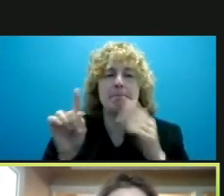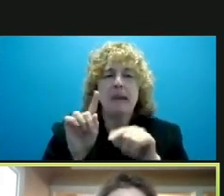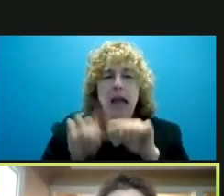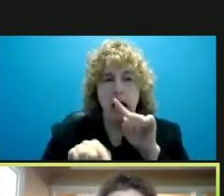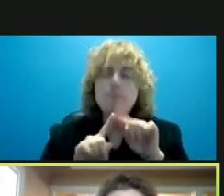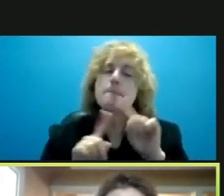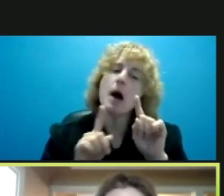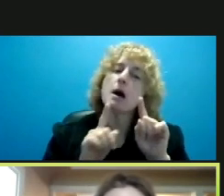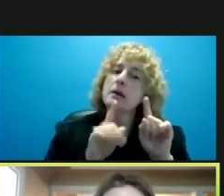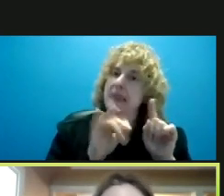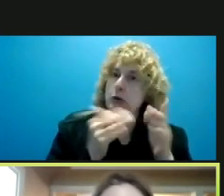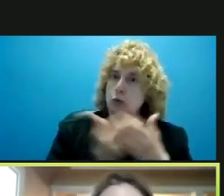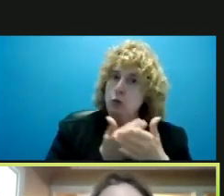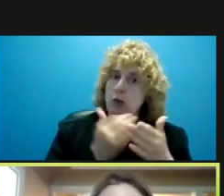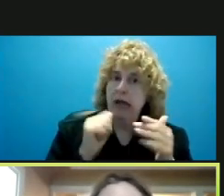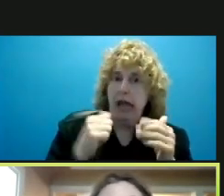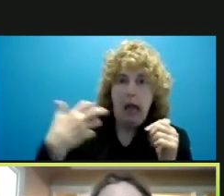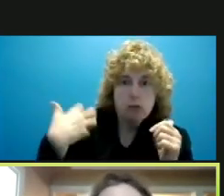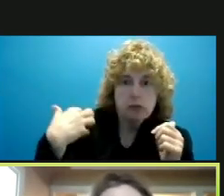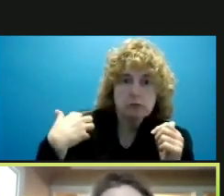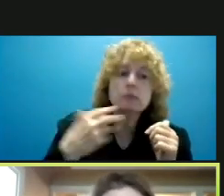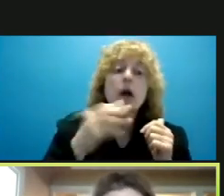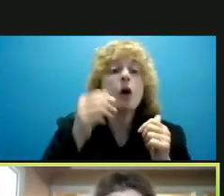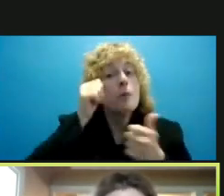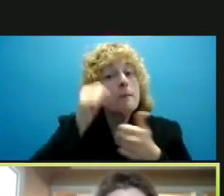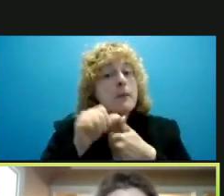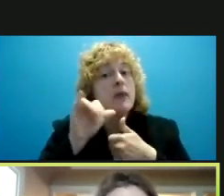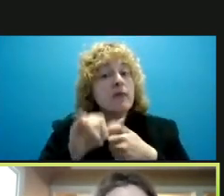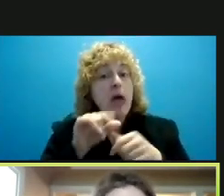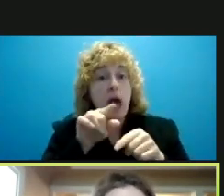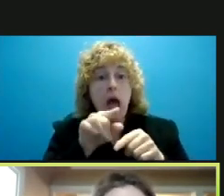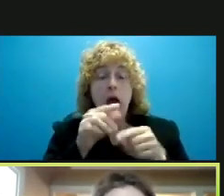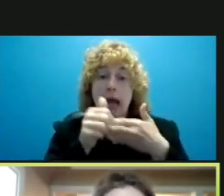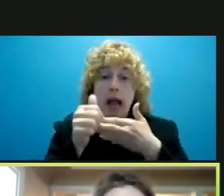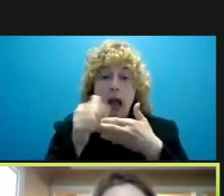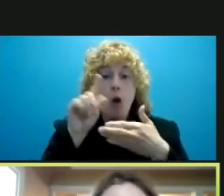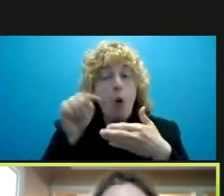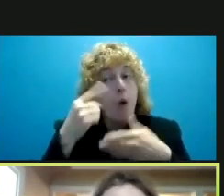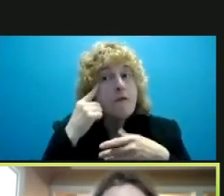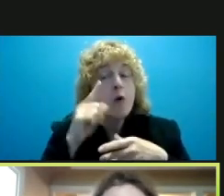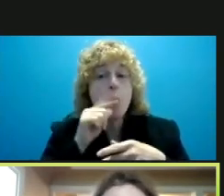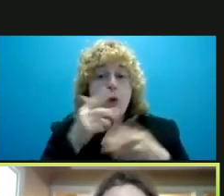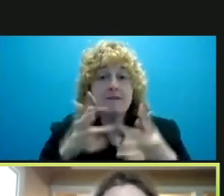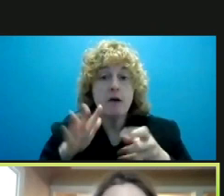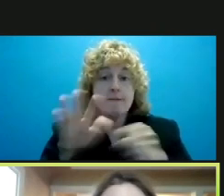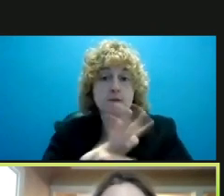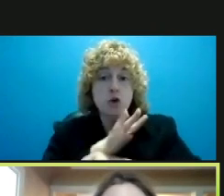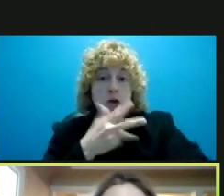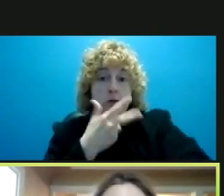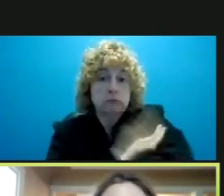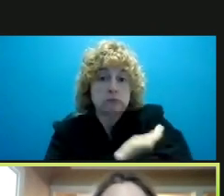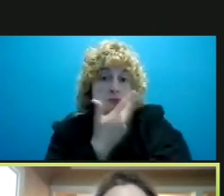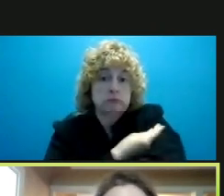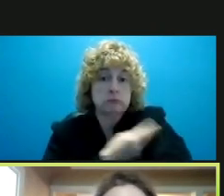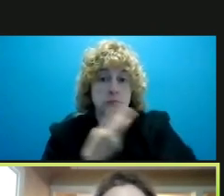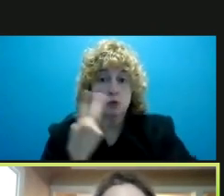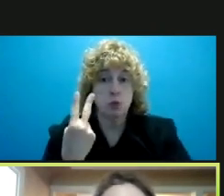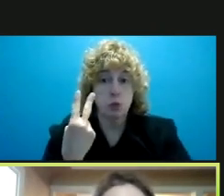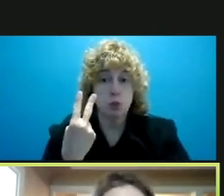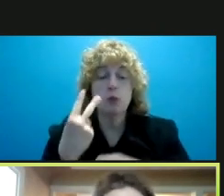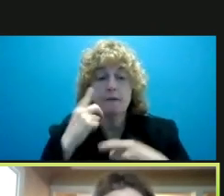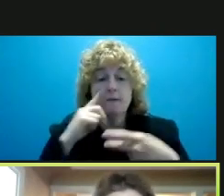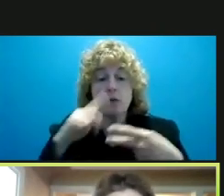And remember, this guidance is only for fully vaccinated people for the Pfizer and Moderna. It's a two dose series and you have to wait 14 days